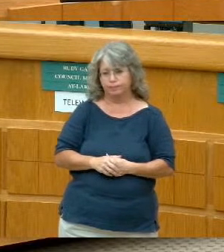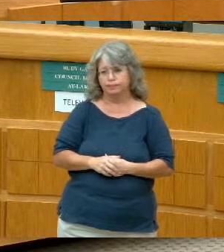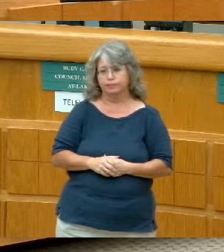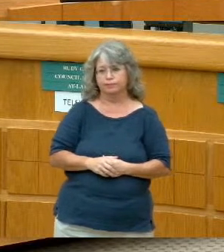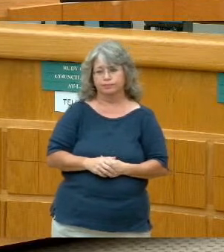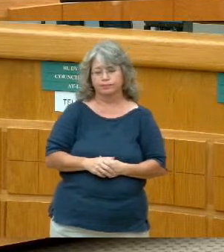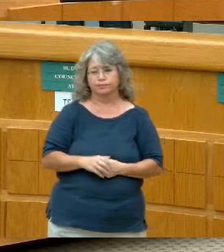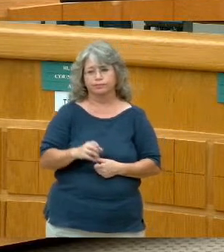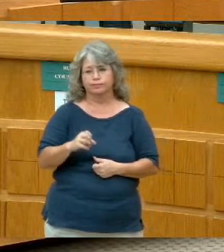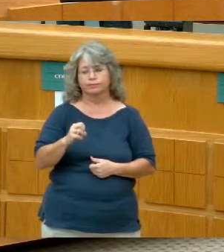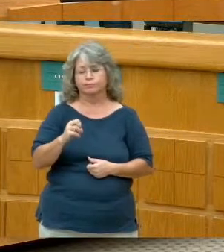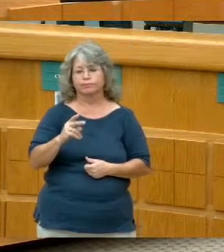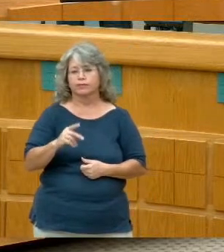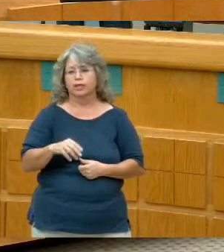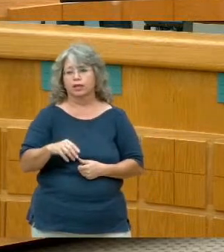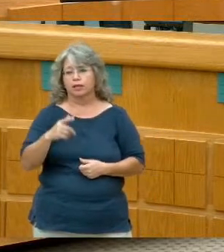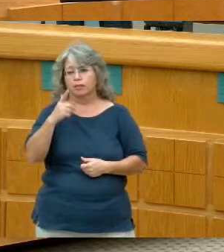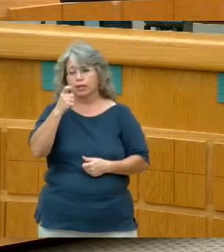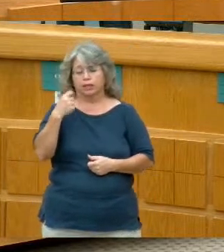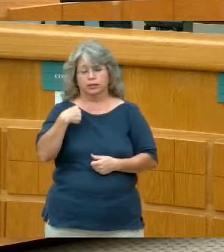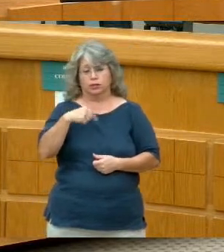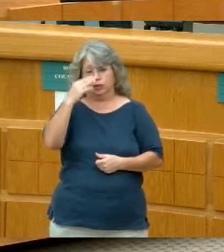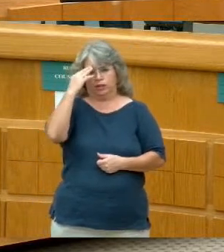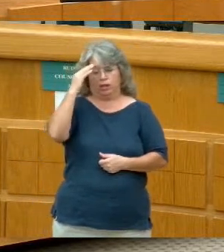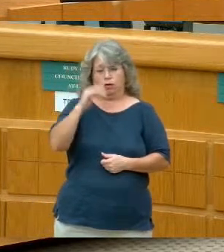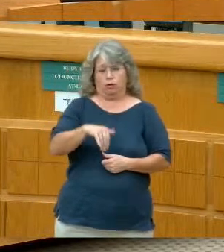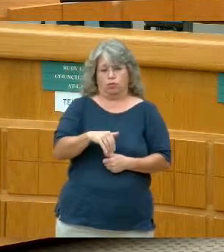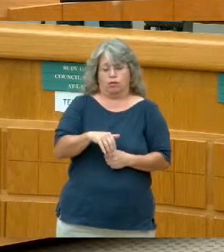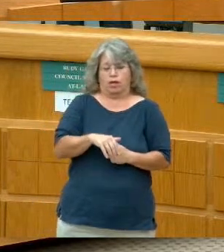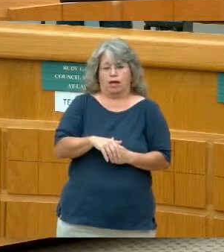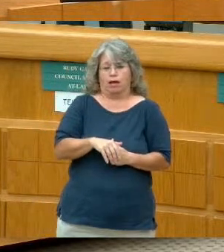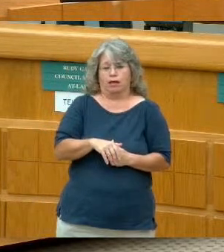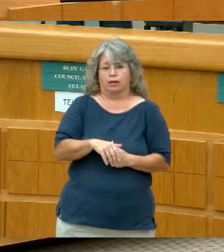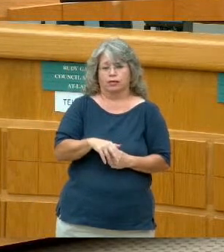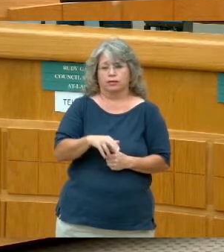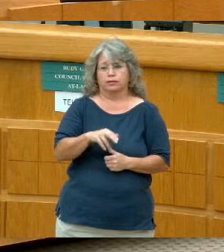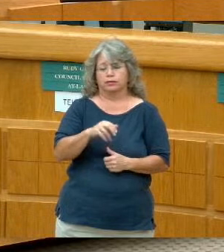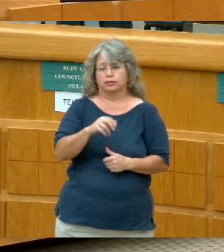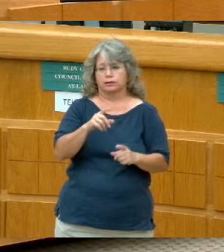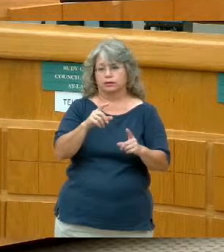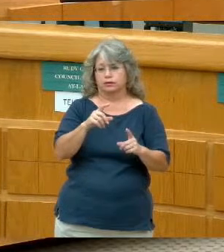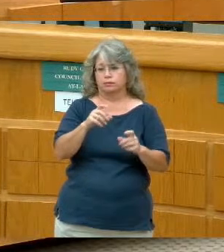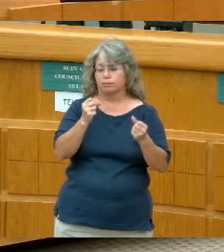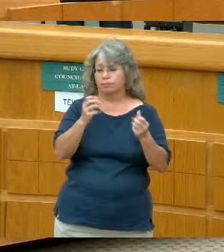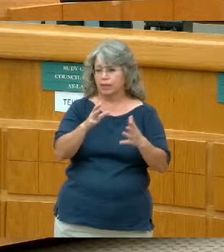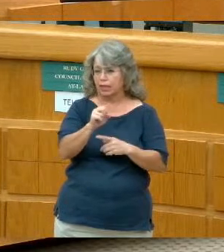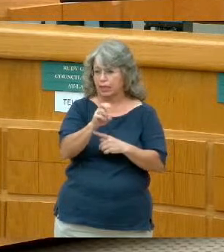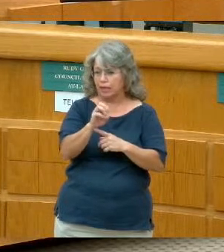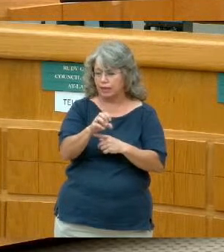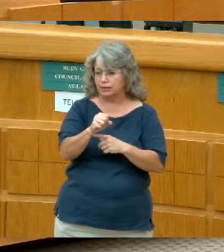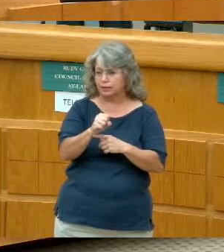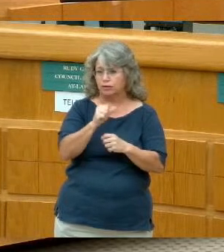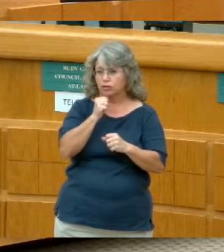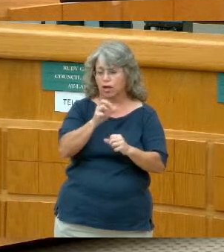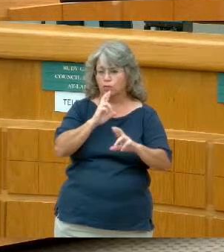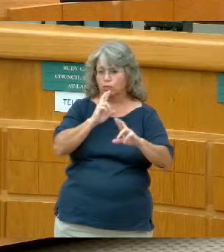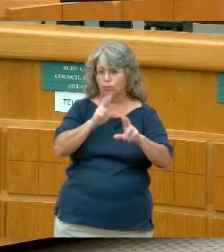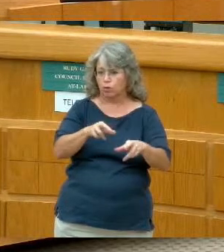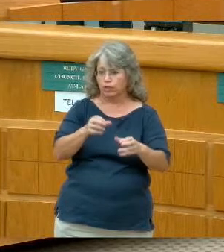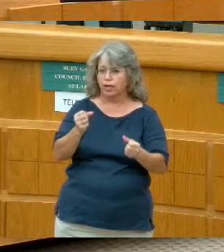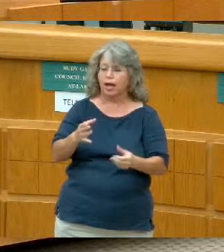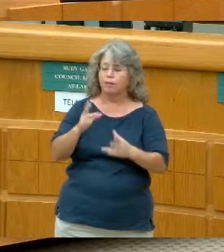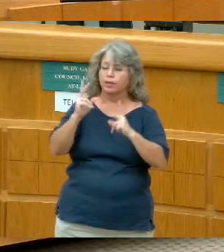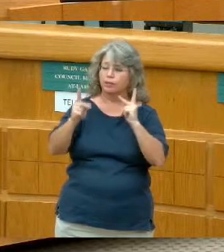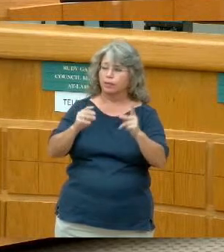Okay. Since we know undetected cases play a major role in transmitting the virus and most cases are not reported, how many people in